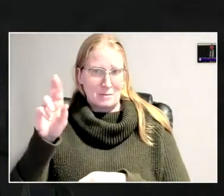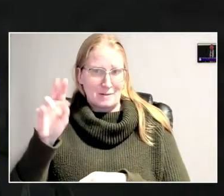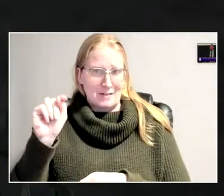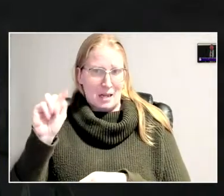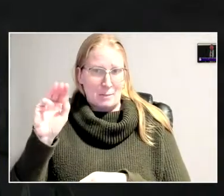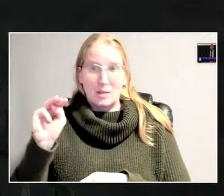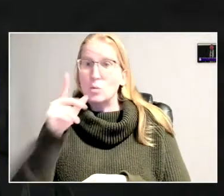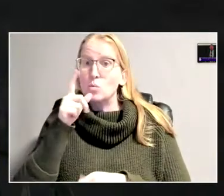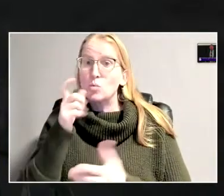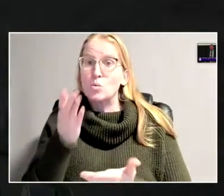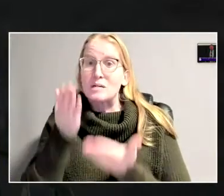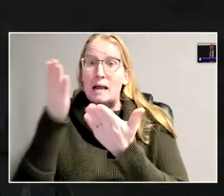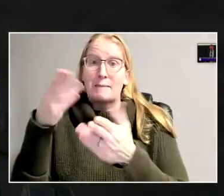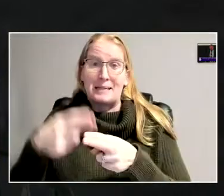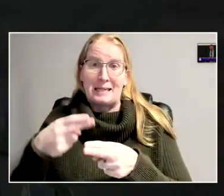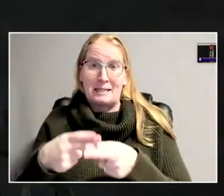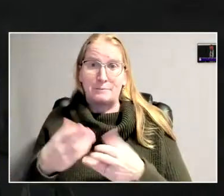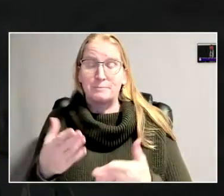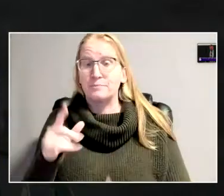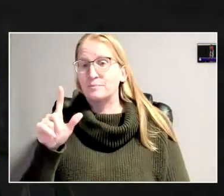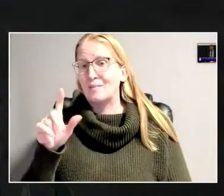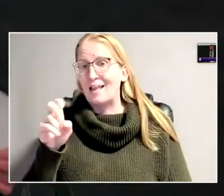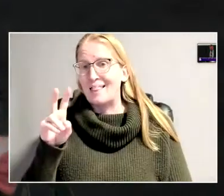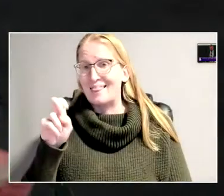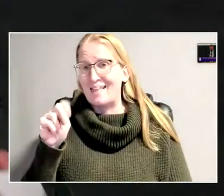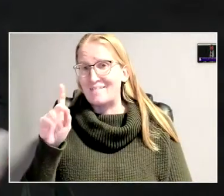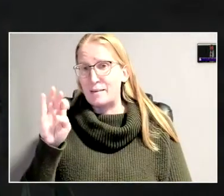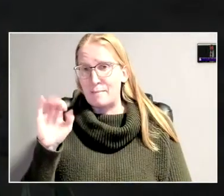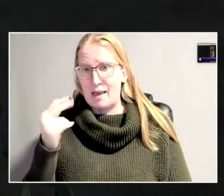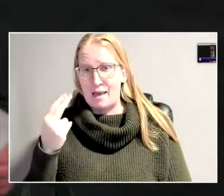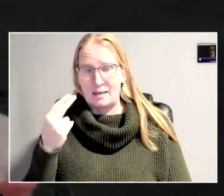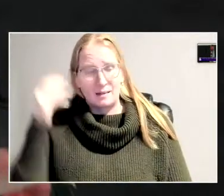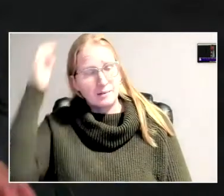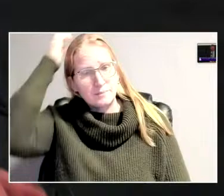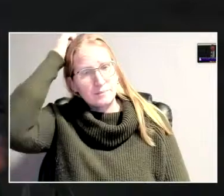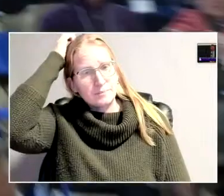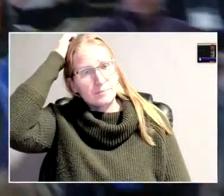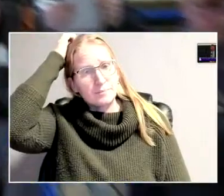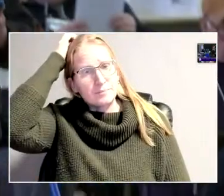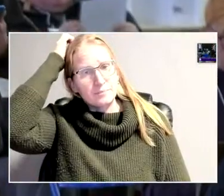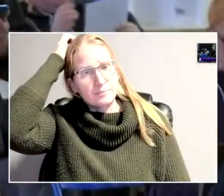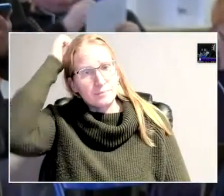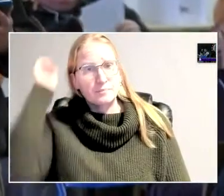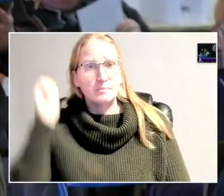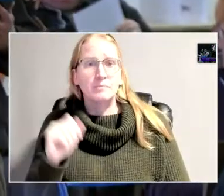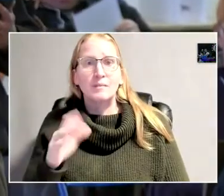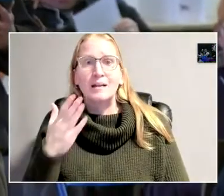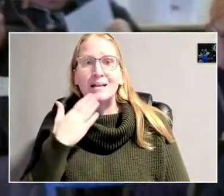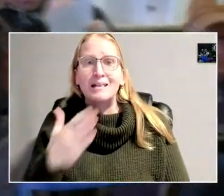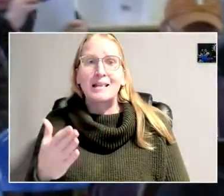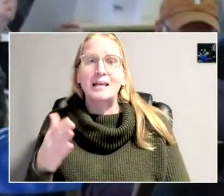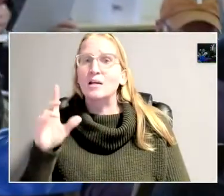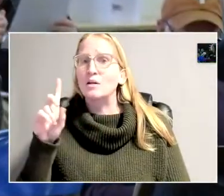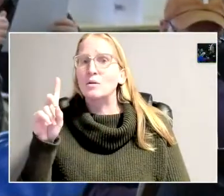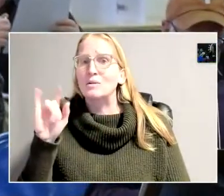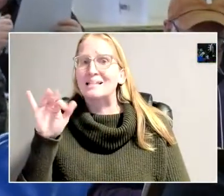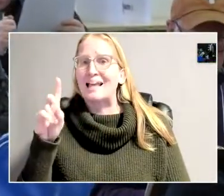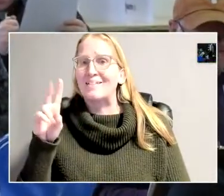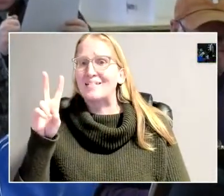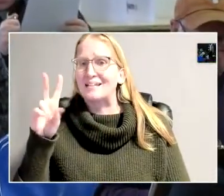moderator recognizes Mr lenbach thank you David Leach uh District